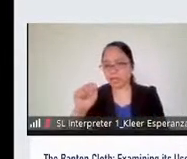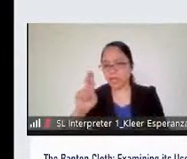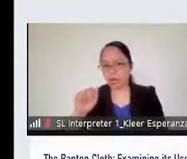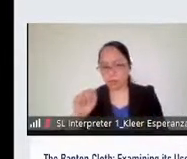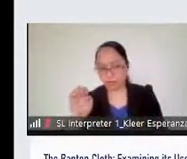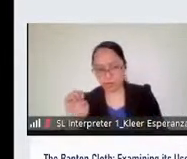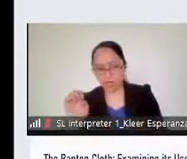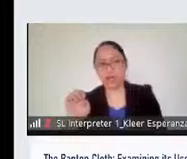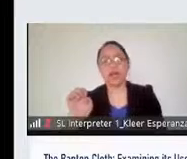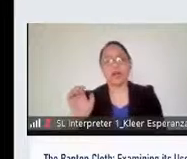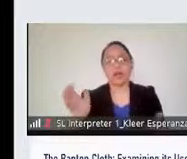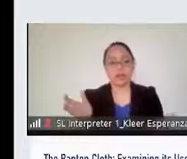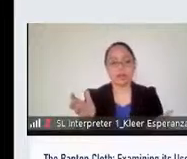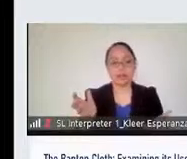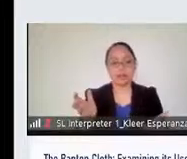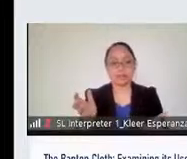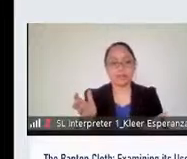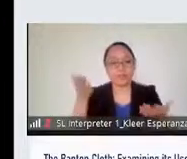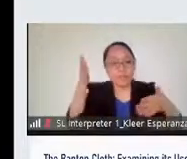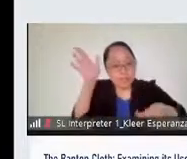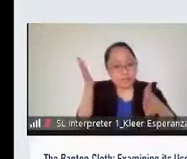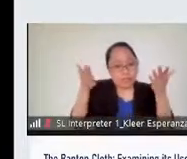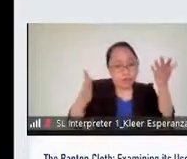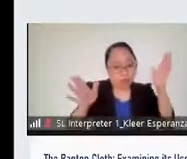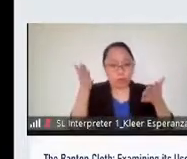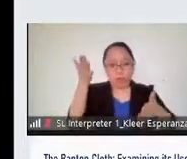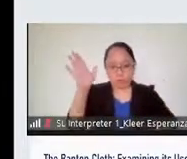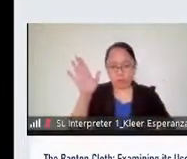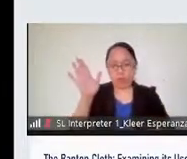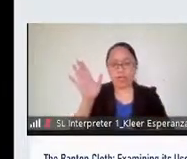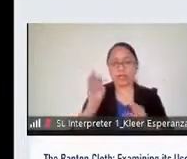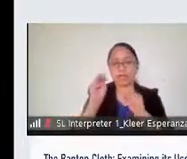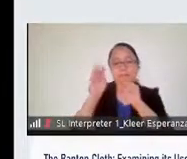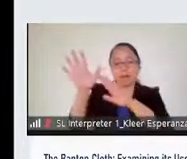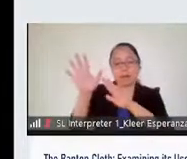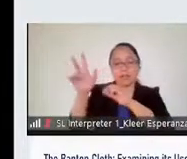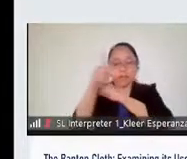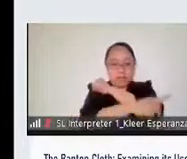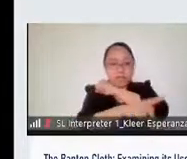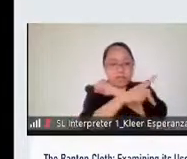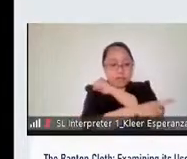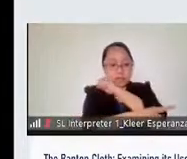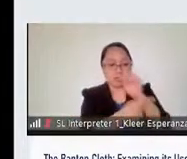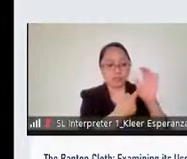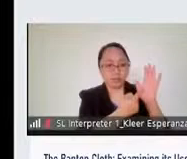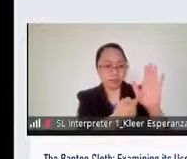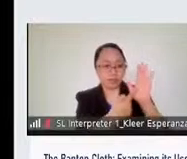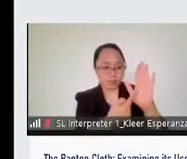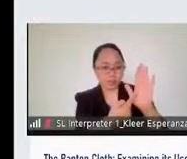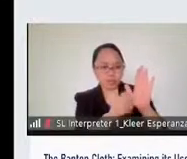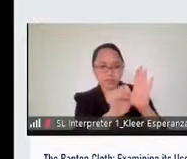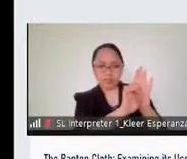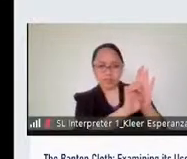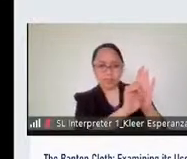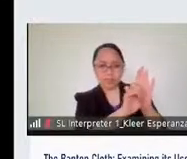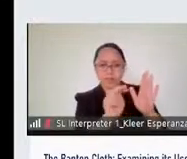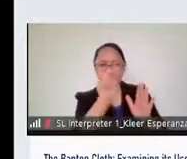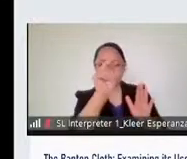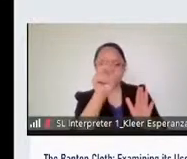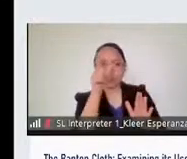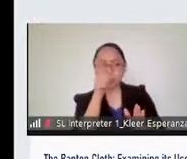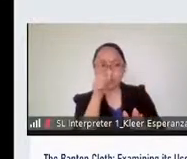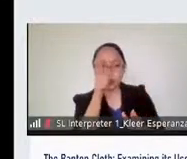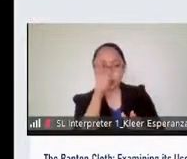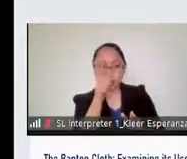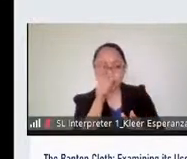from Bontok, Mountain Province, for the representative sample from Northern Luzon to compare with fragments A and B due to the ikat